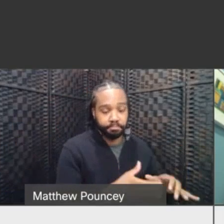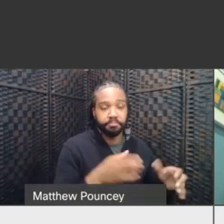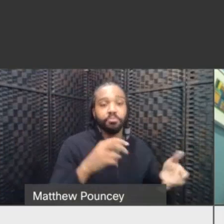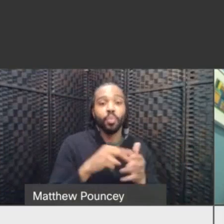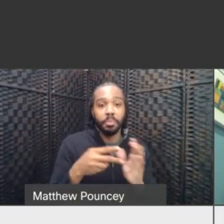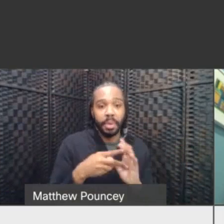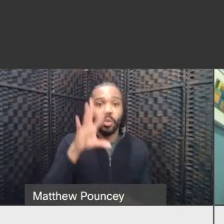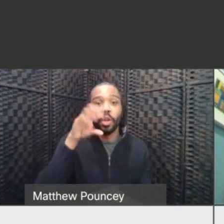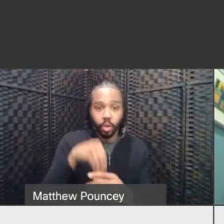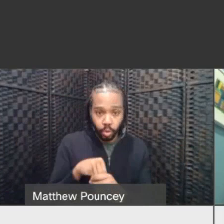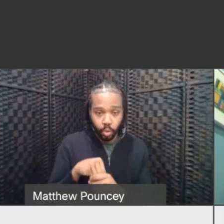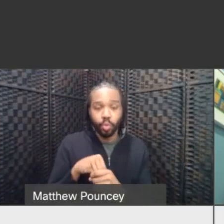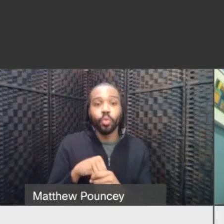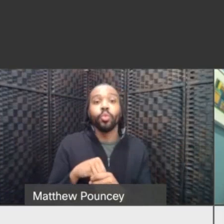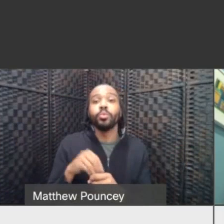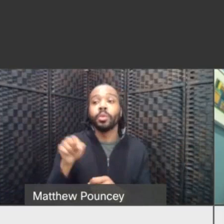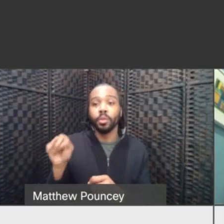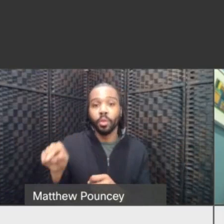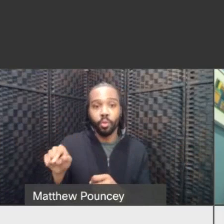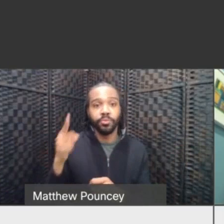most vulnerable for severe illness.